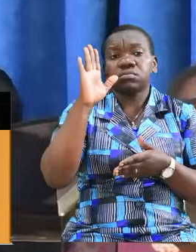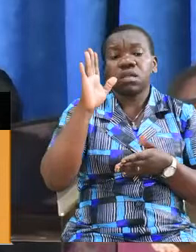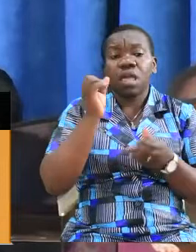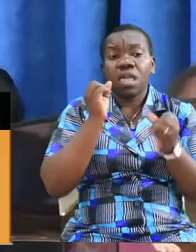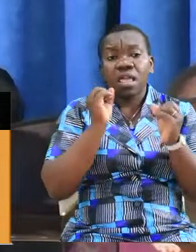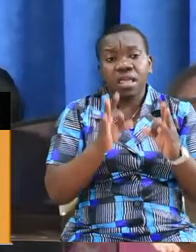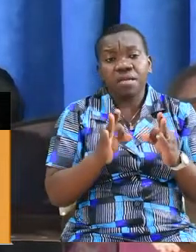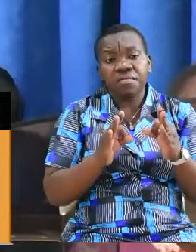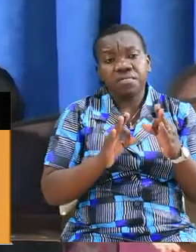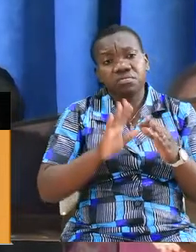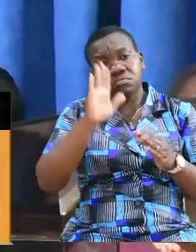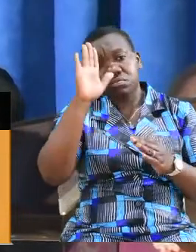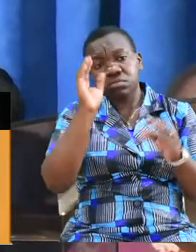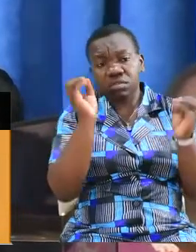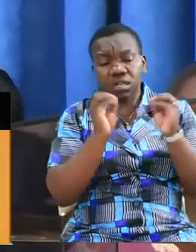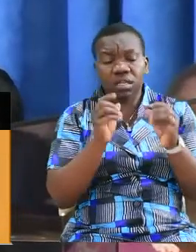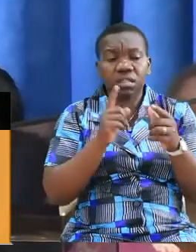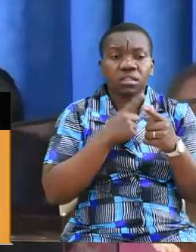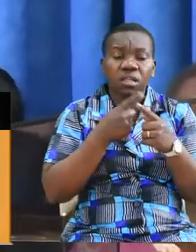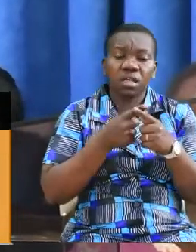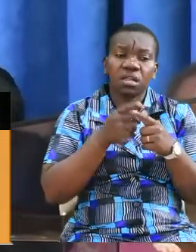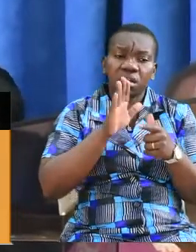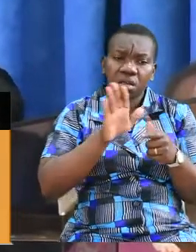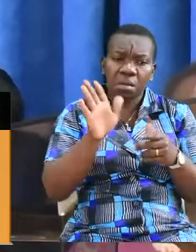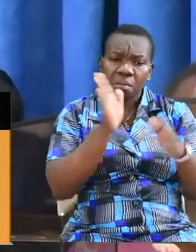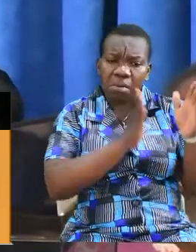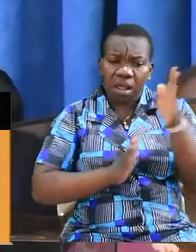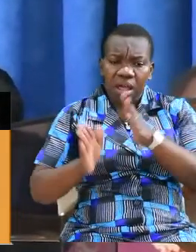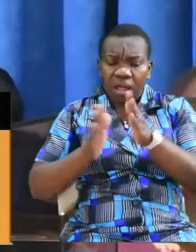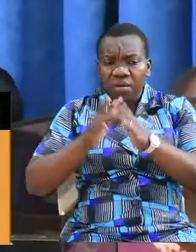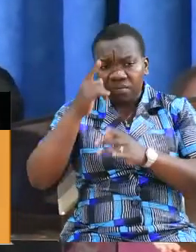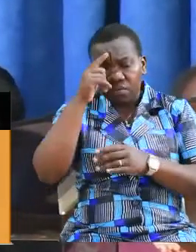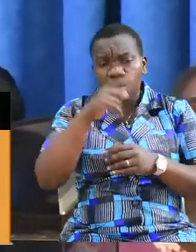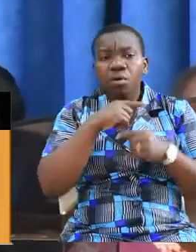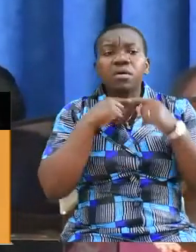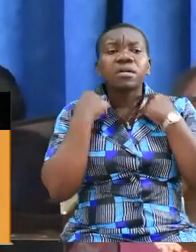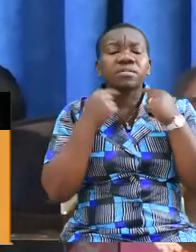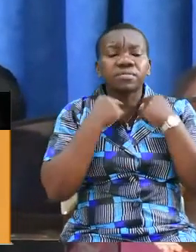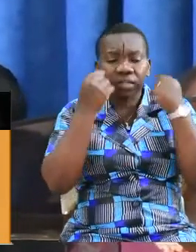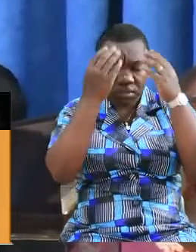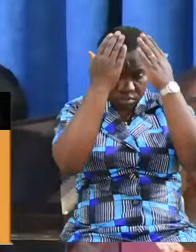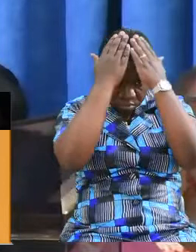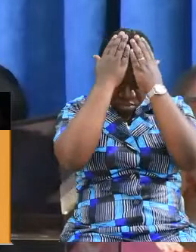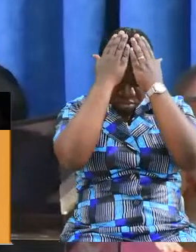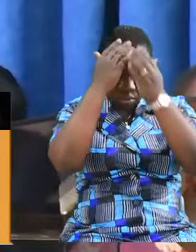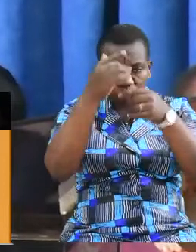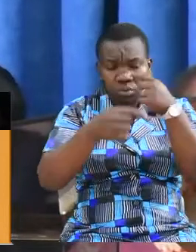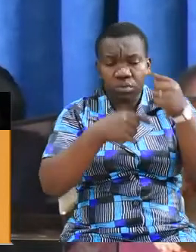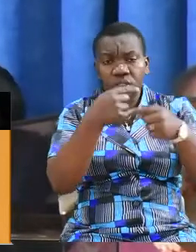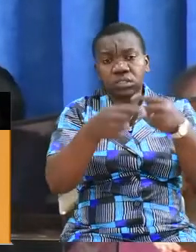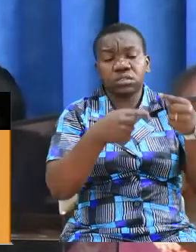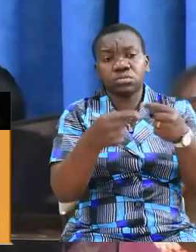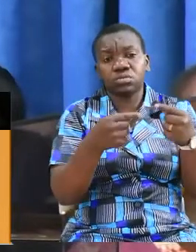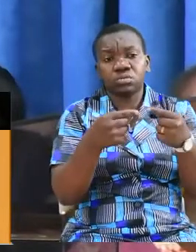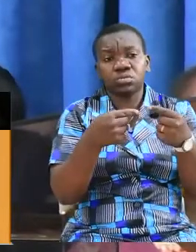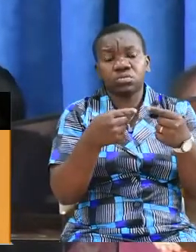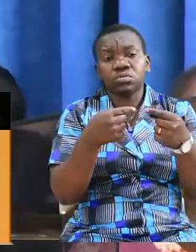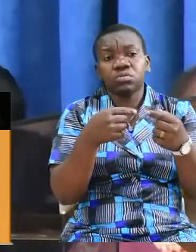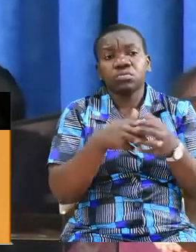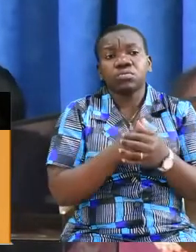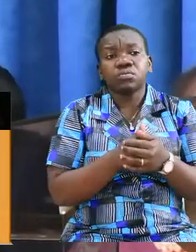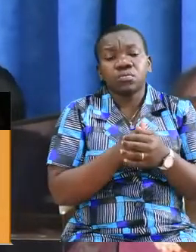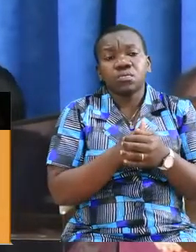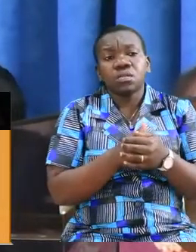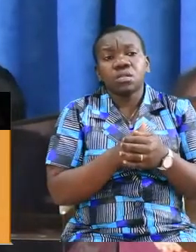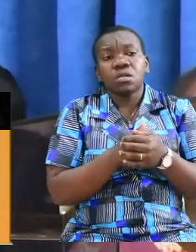the life or doctrine of the said Reverend Edward Gikara Gatehi, they should convey their objection to the presbytery, which